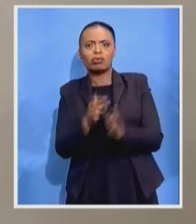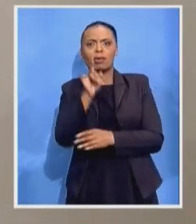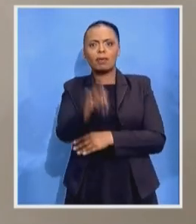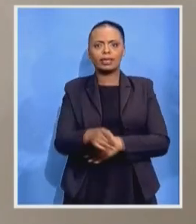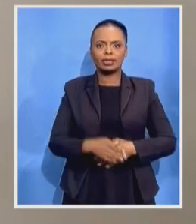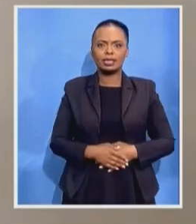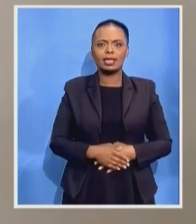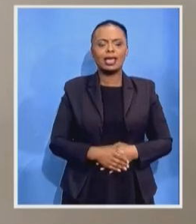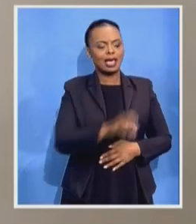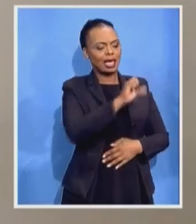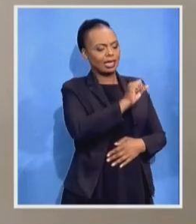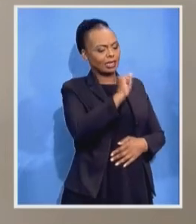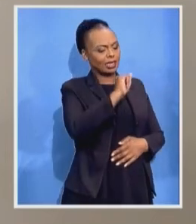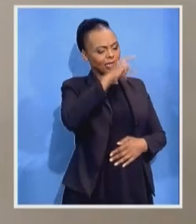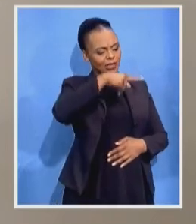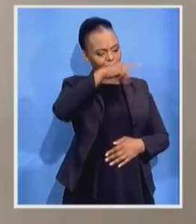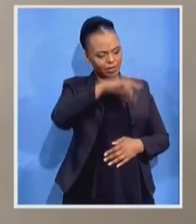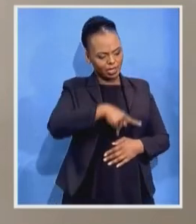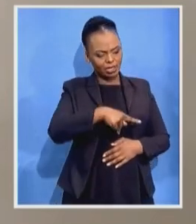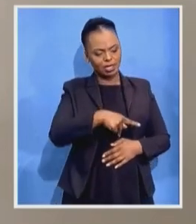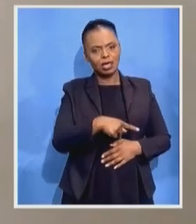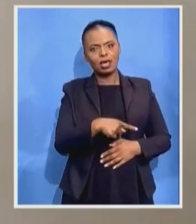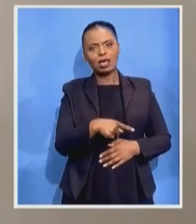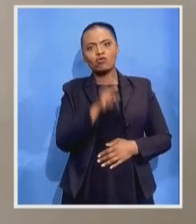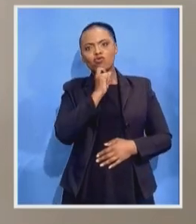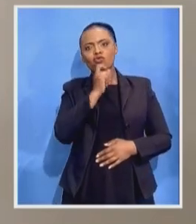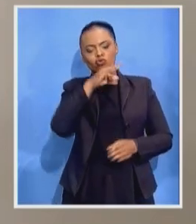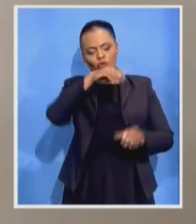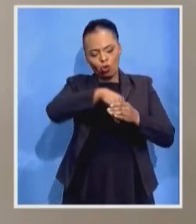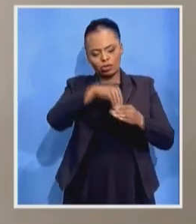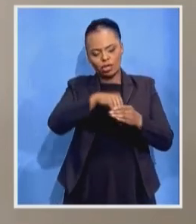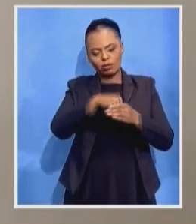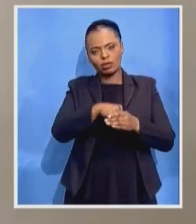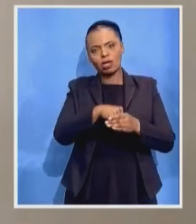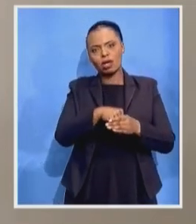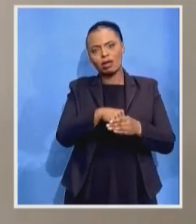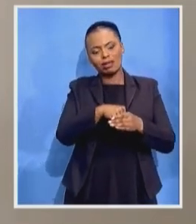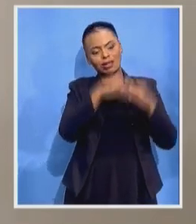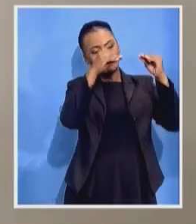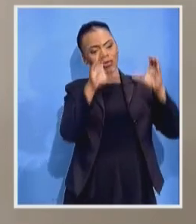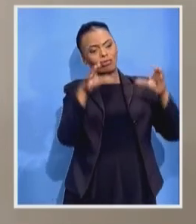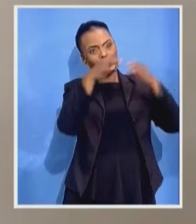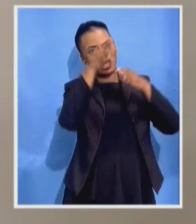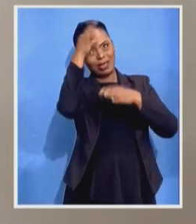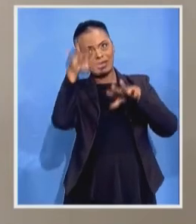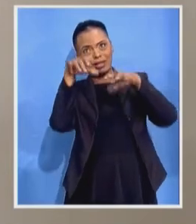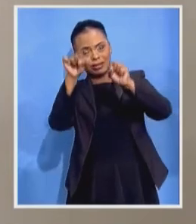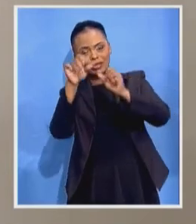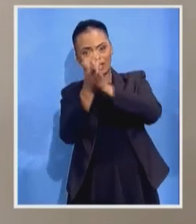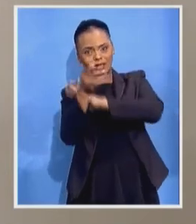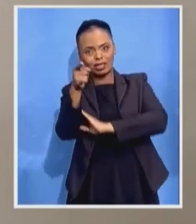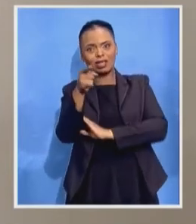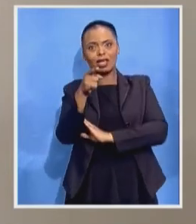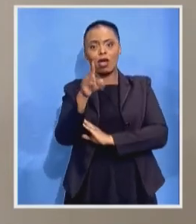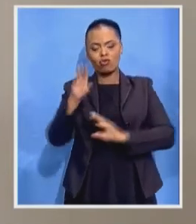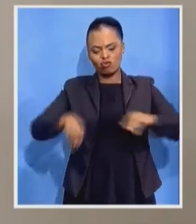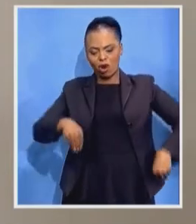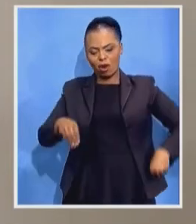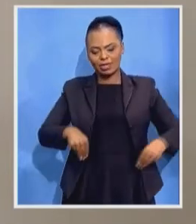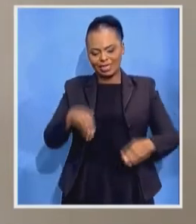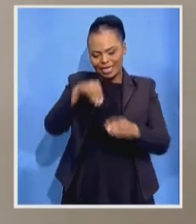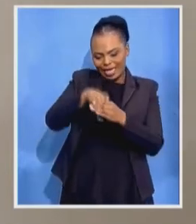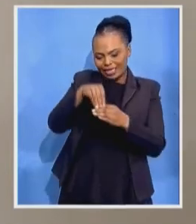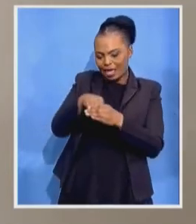of the state was also to actually underline the fact that the corruption is not only inside the state, but it's happening